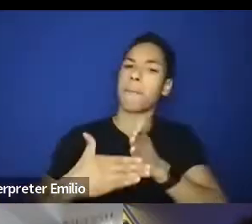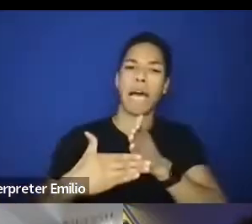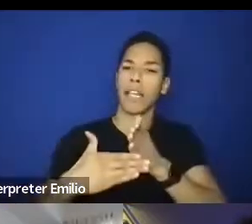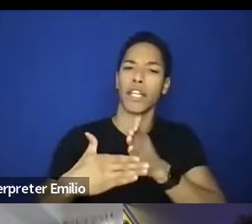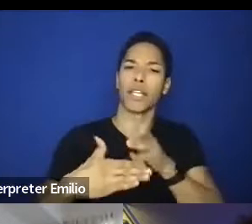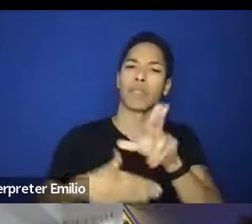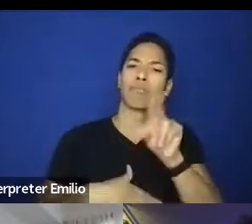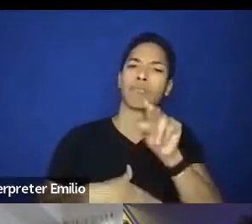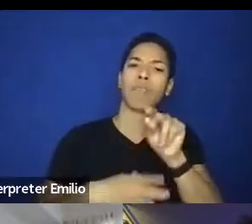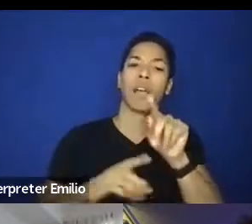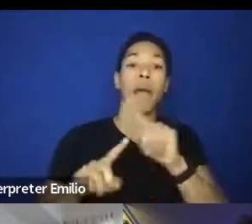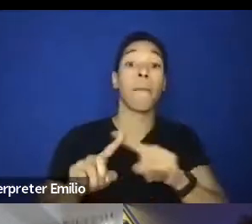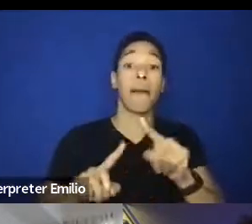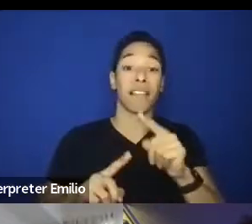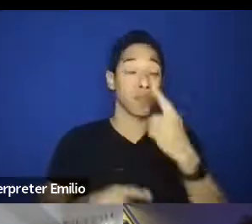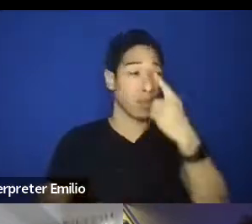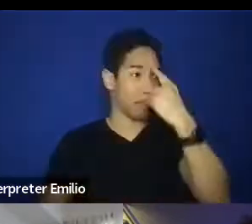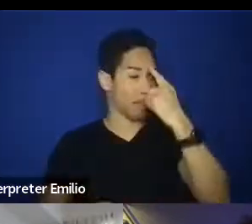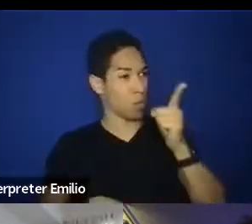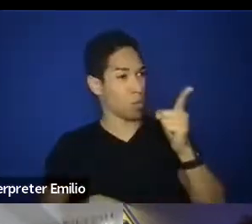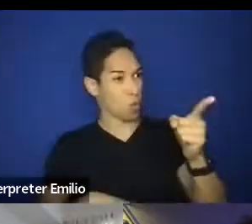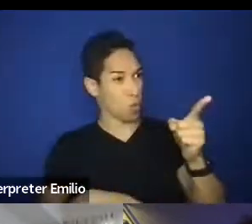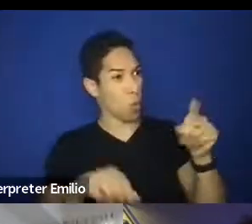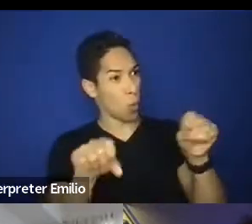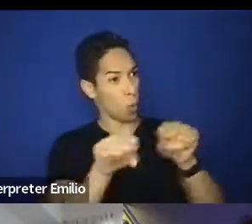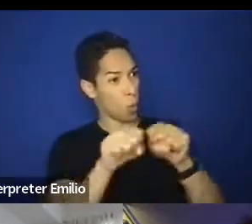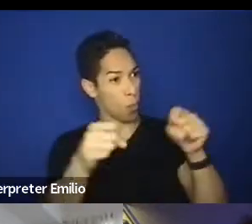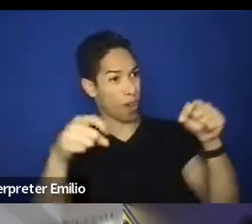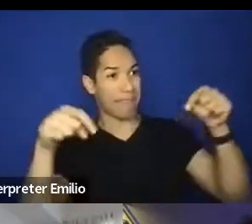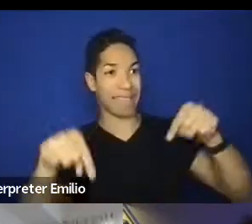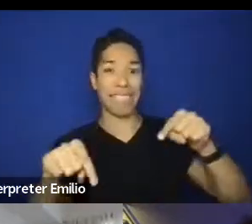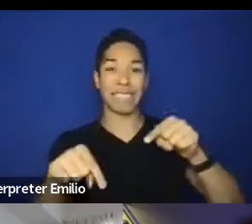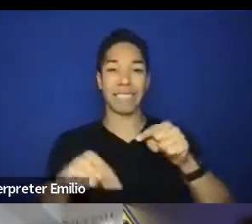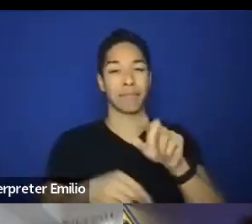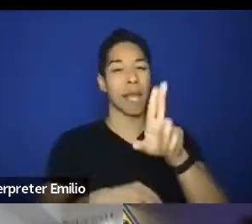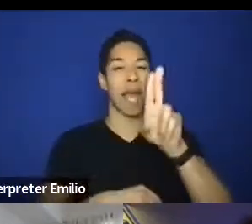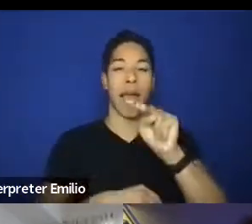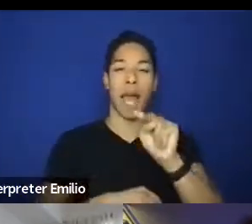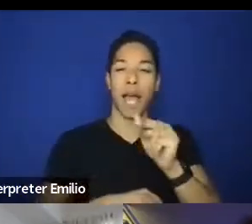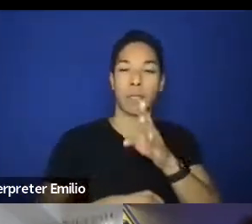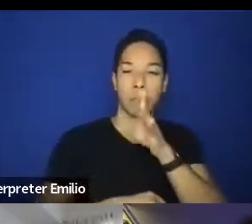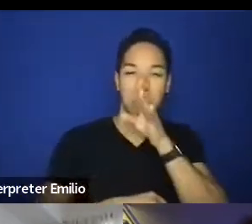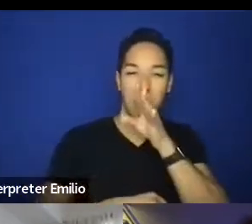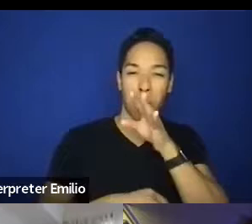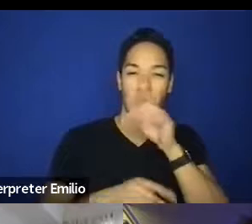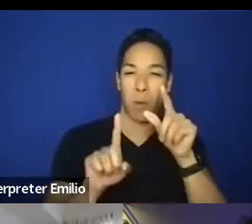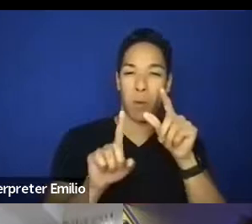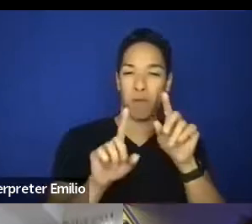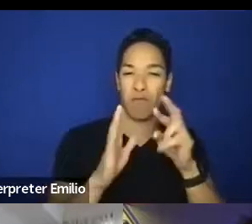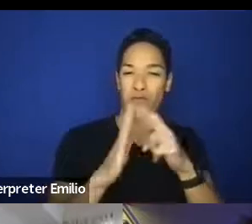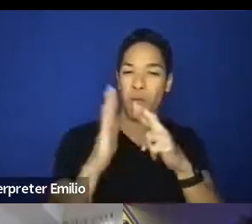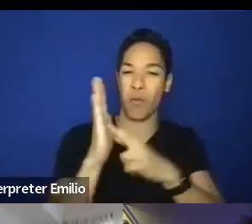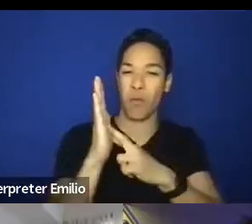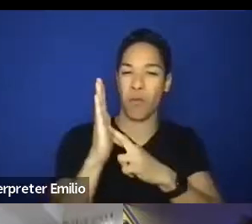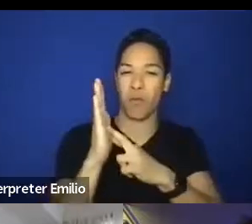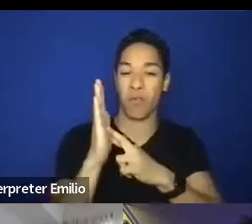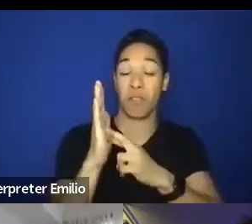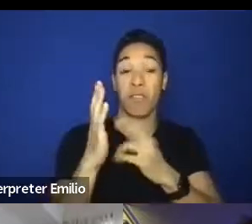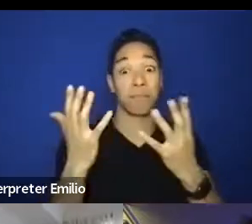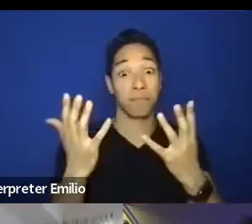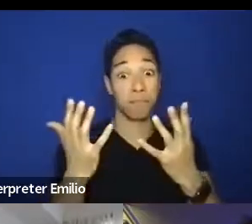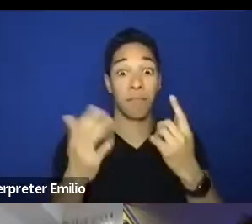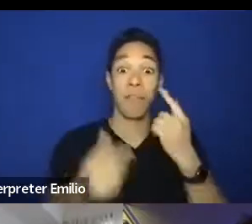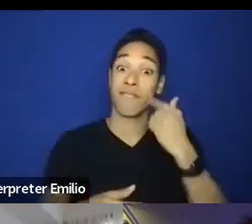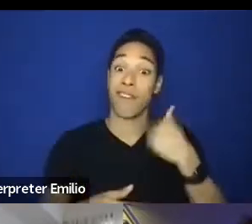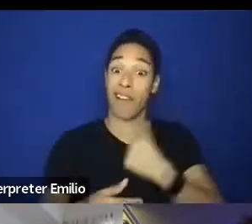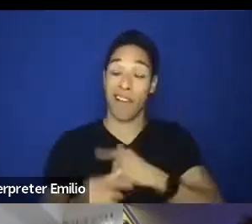this unwritten rule. And so one thing that I have done is, in my theater, cell phones are allowed. We just say, please don't record the